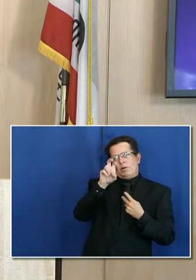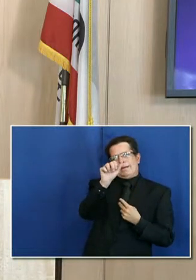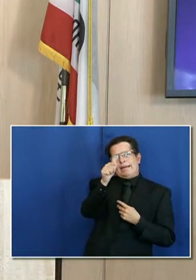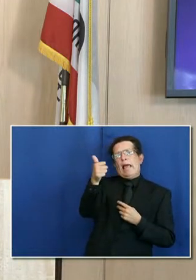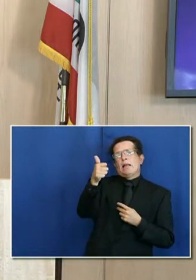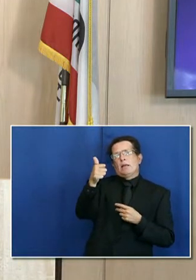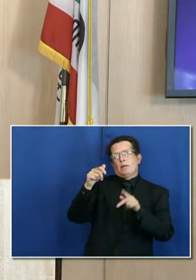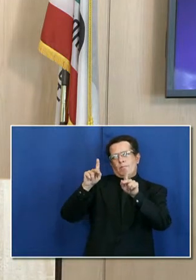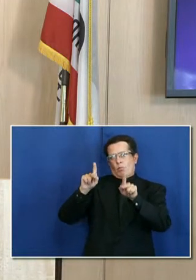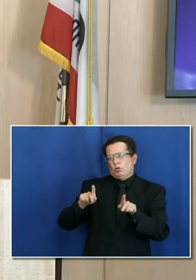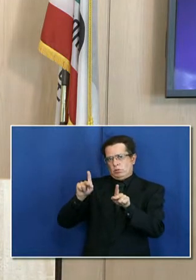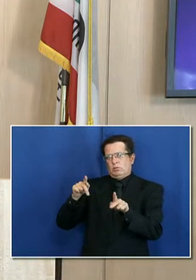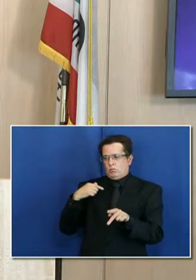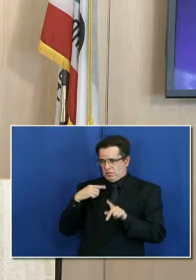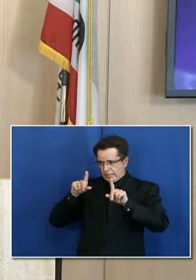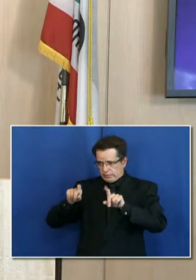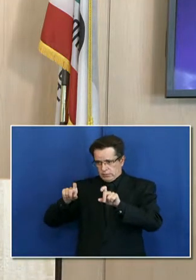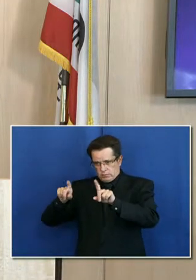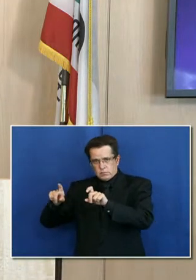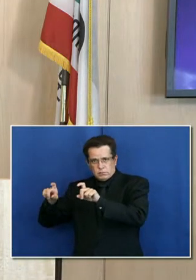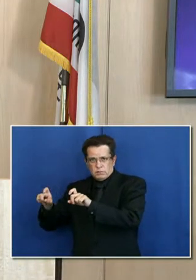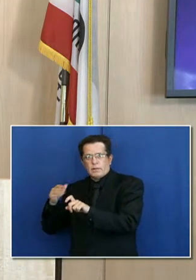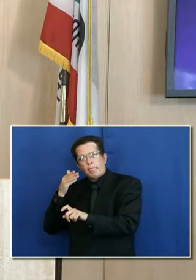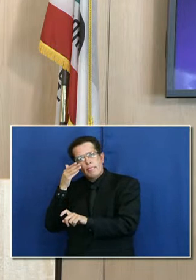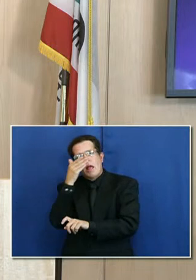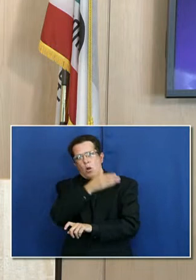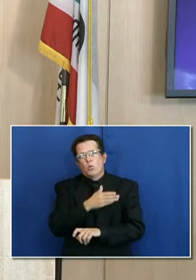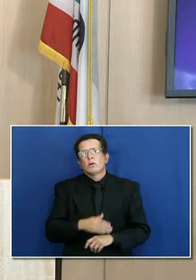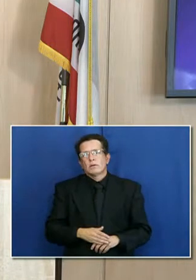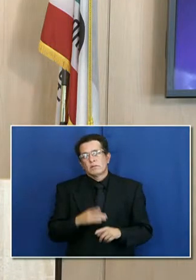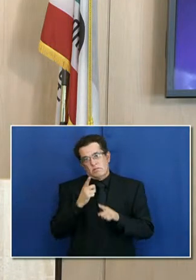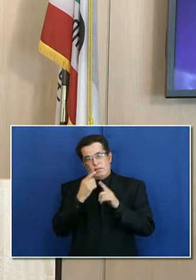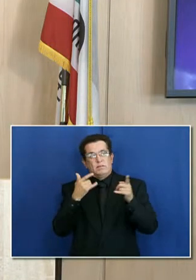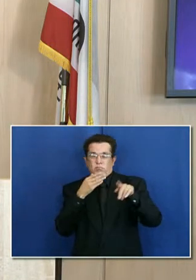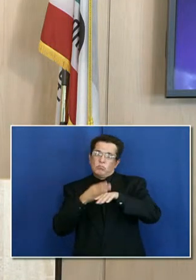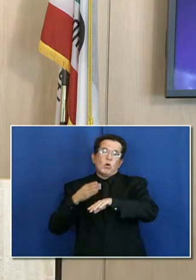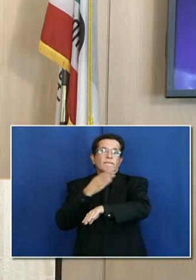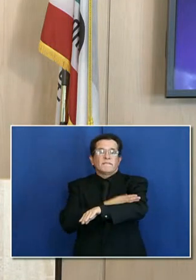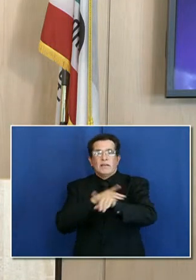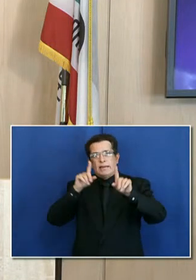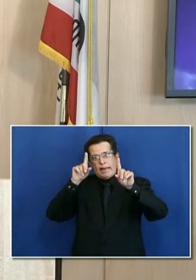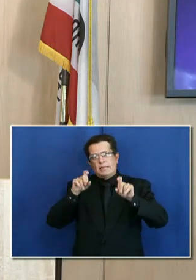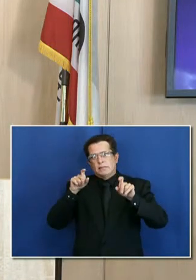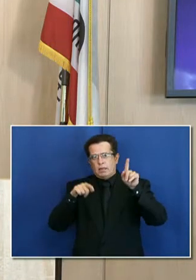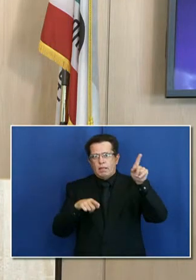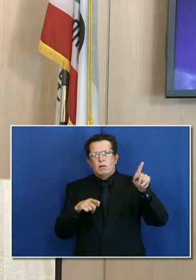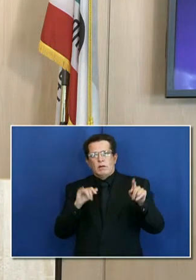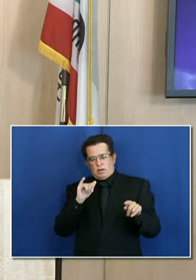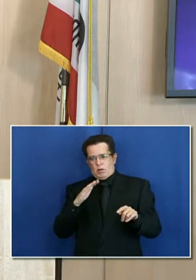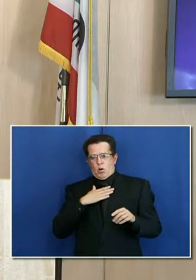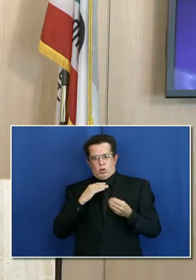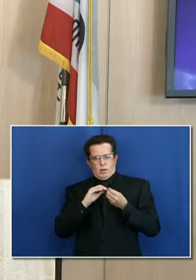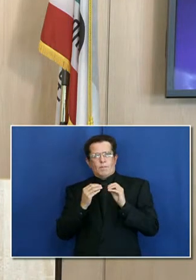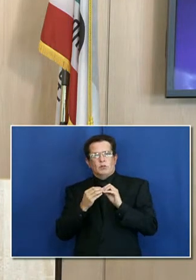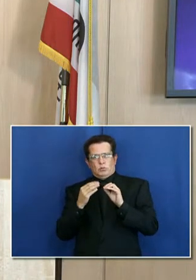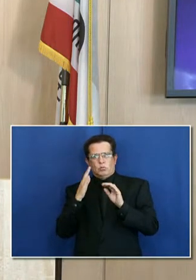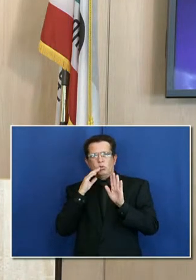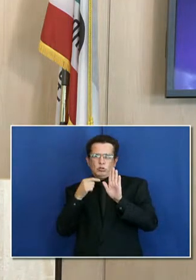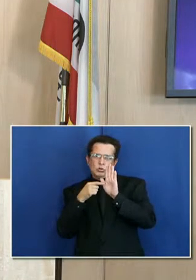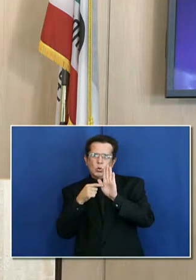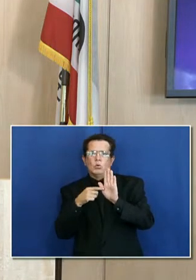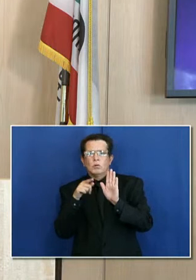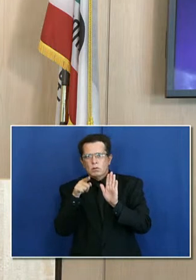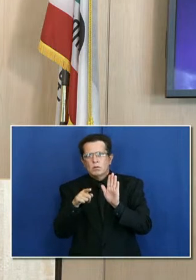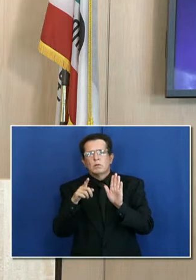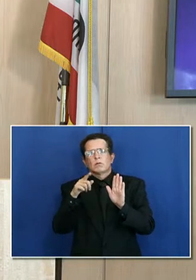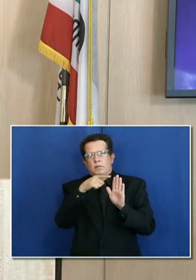310 tests were collected. Our testing numbers only reflect those tests that